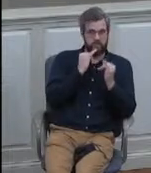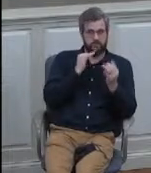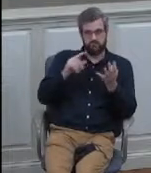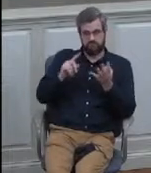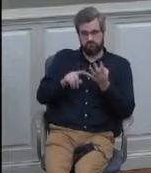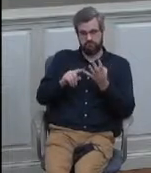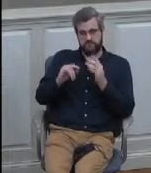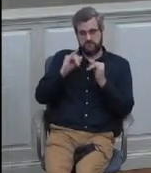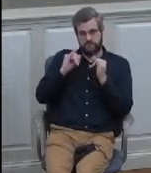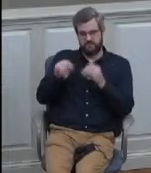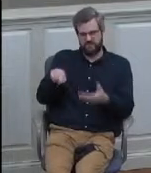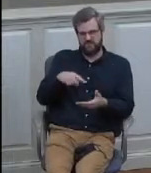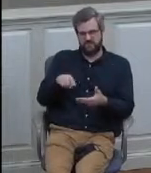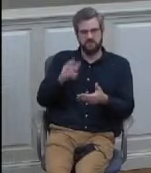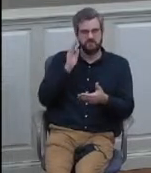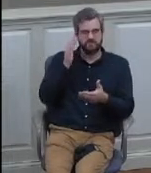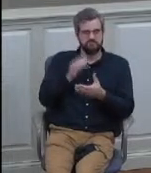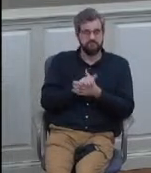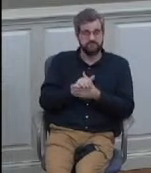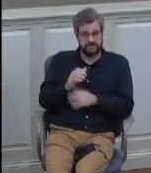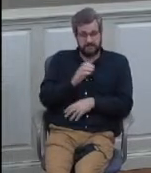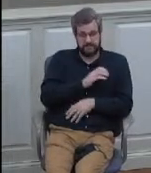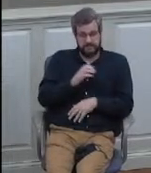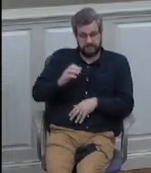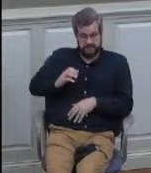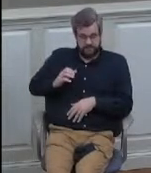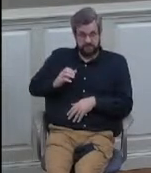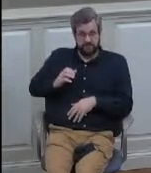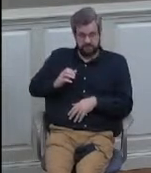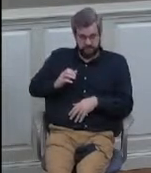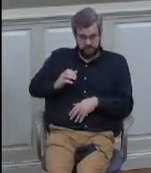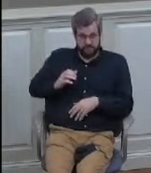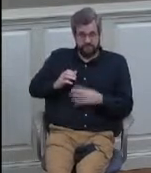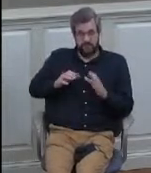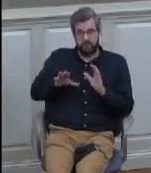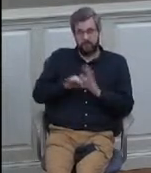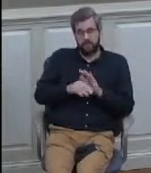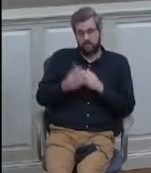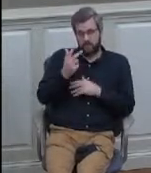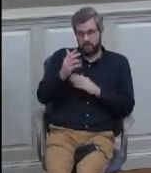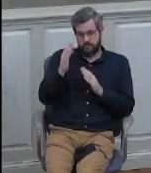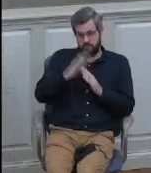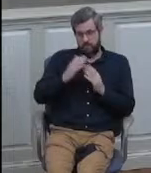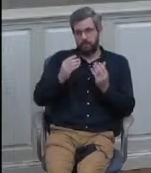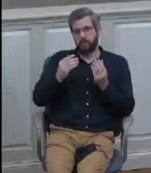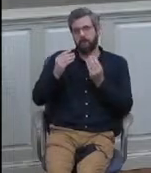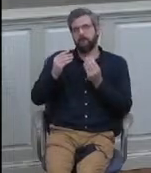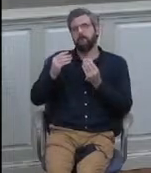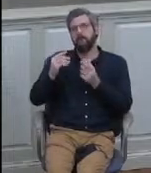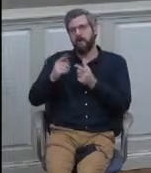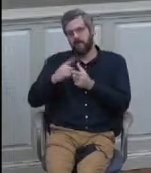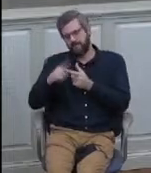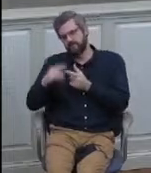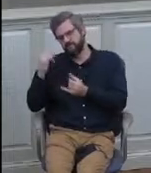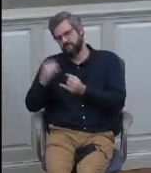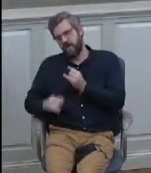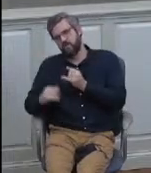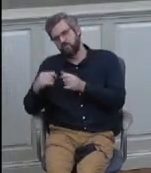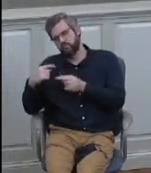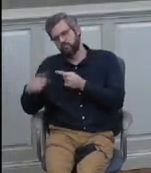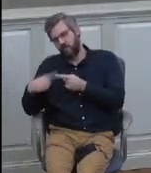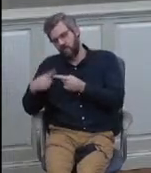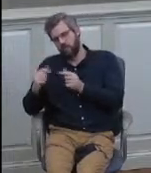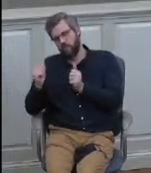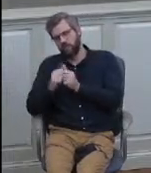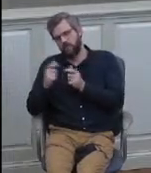this week. And then the committee will pass on the three finalists for the final round interviews that will go with the judge, executive, city